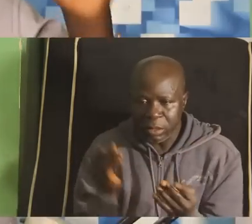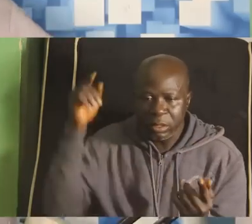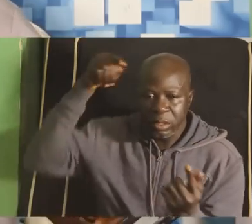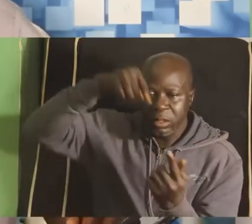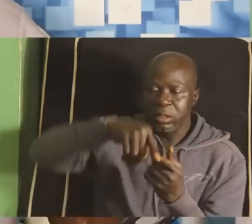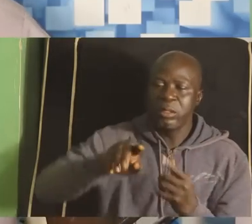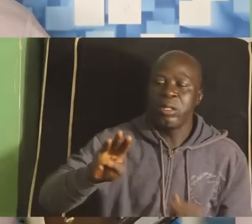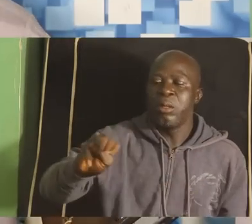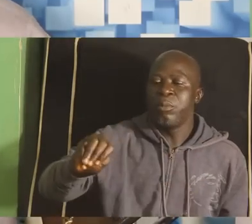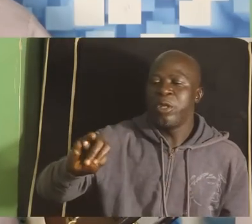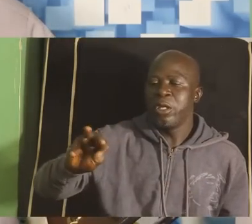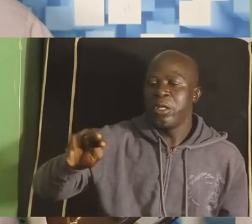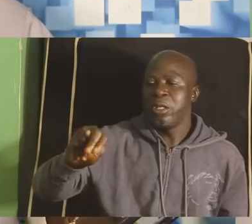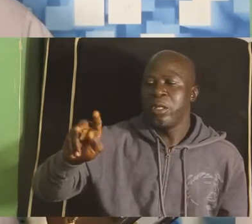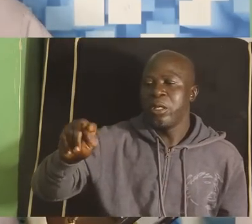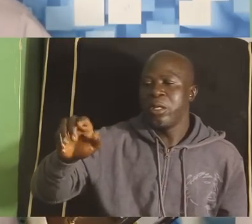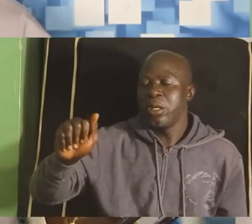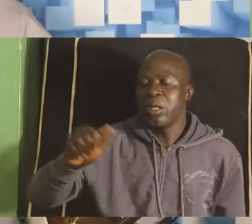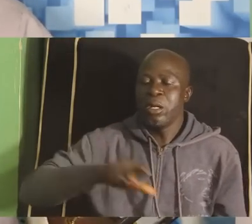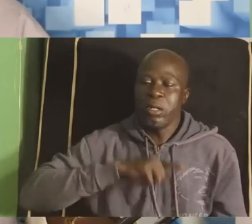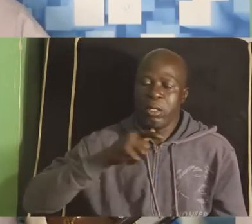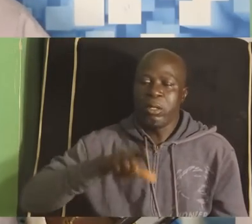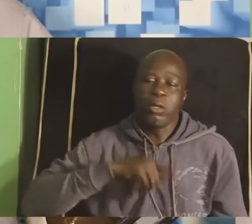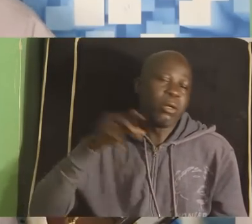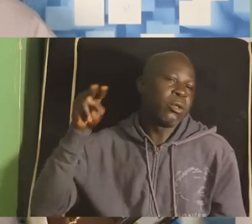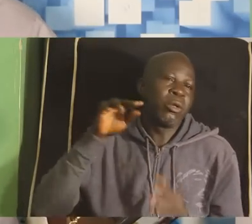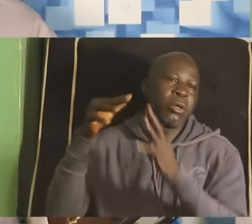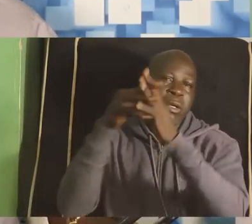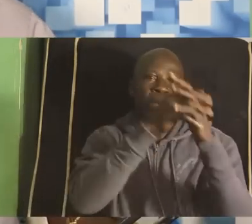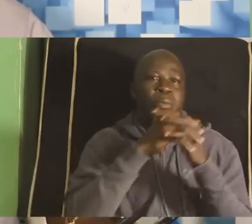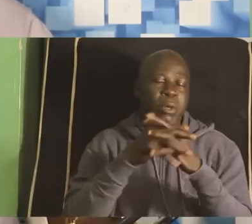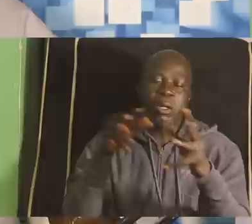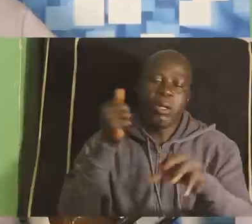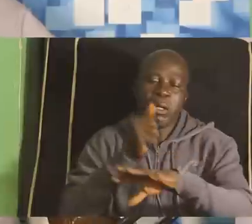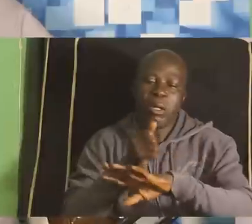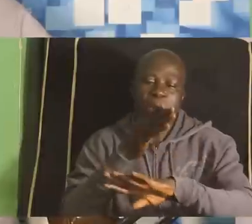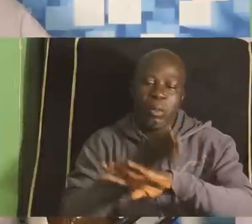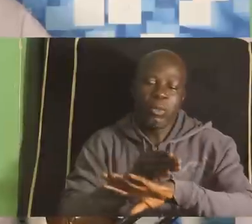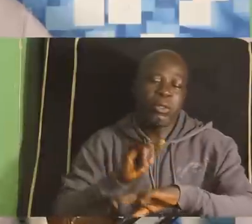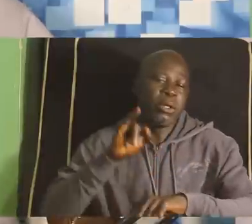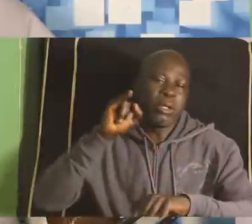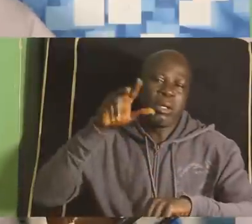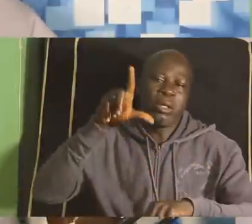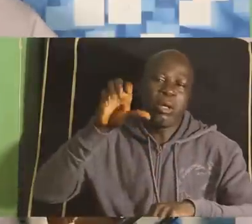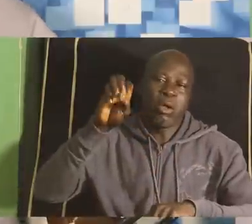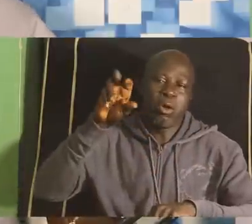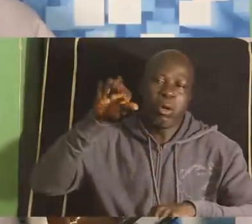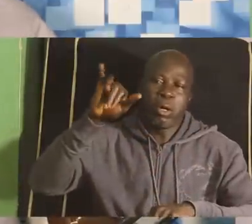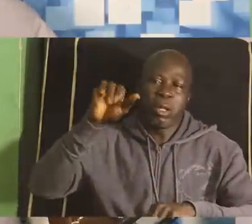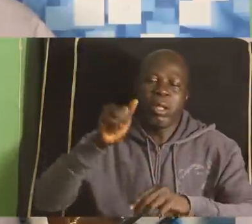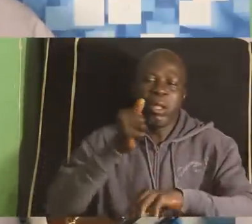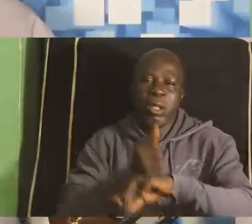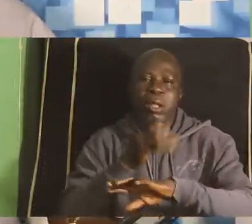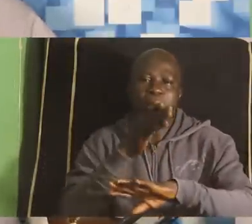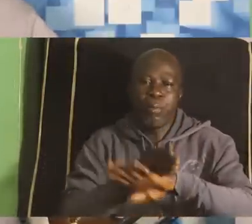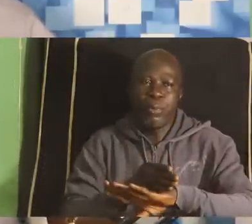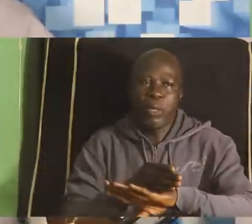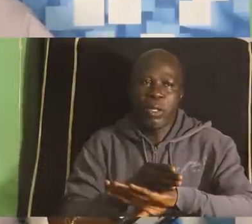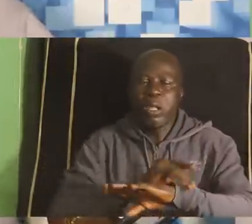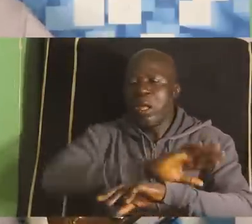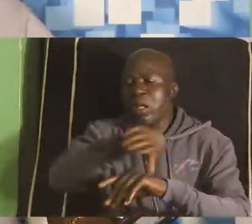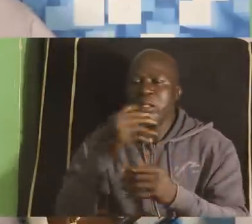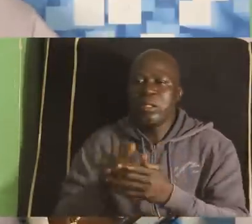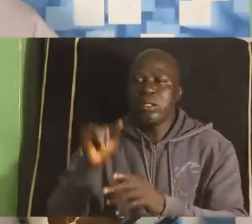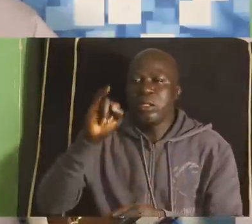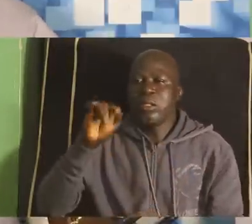London, Leko, Lagos, Le Port Harcourt, Abuja, Le Lore, Le Abeokuta, Le